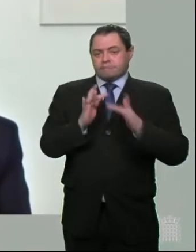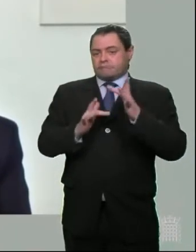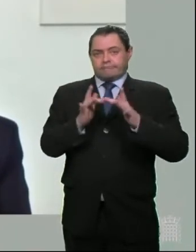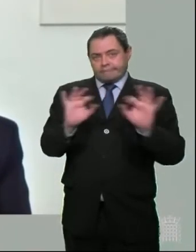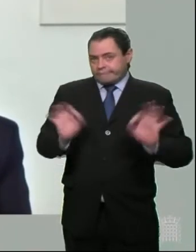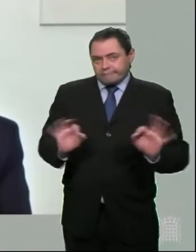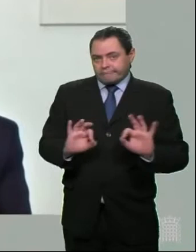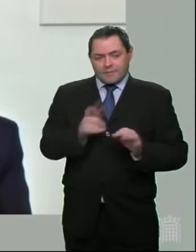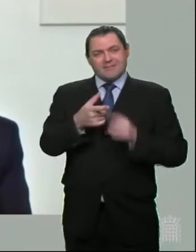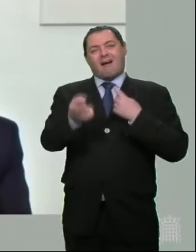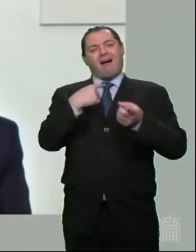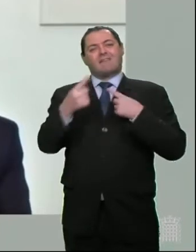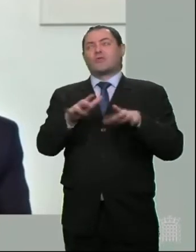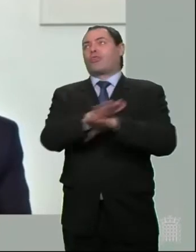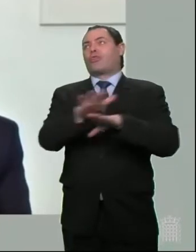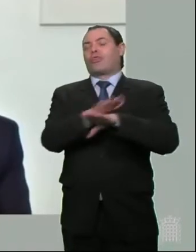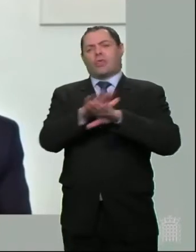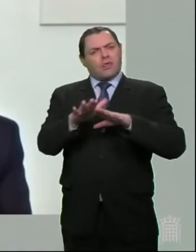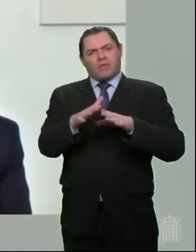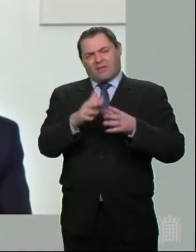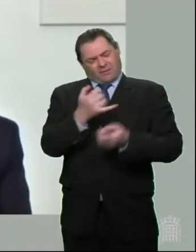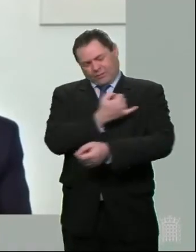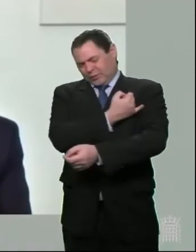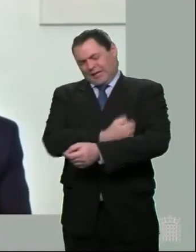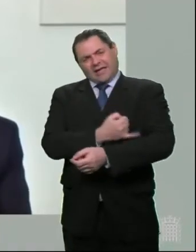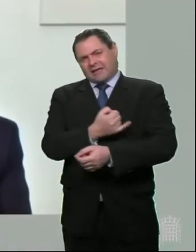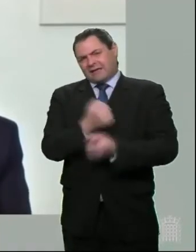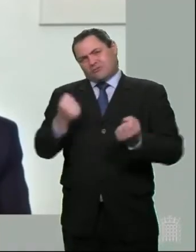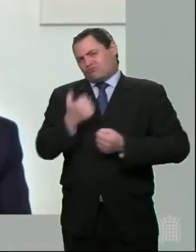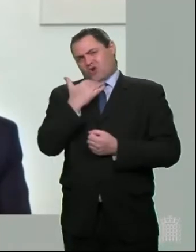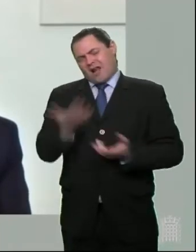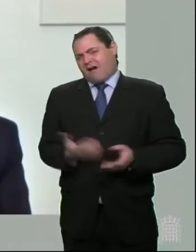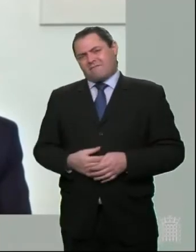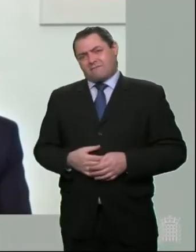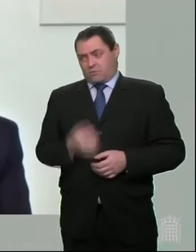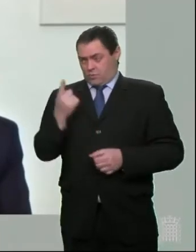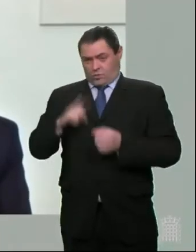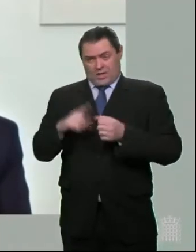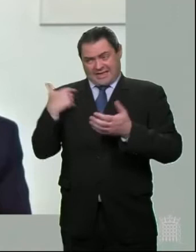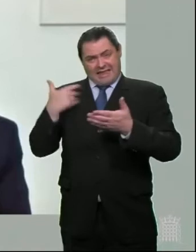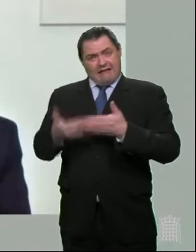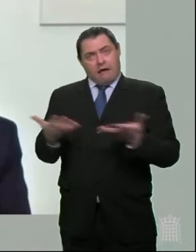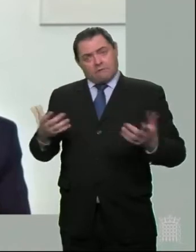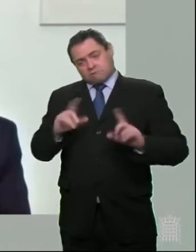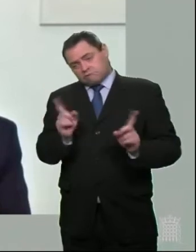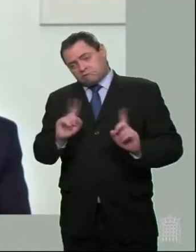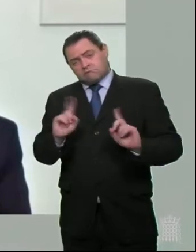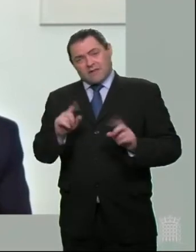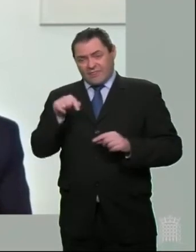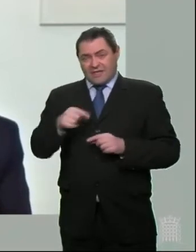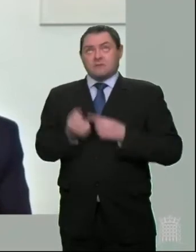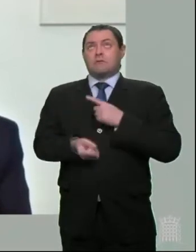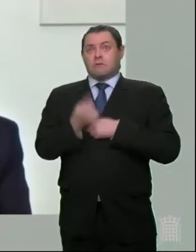are simply not good enough. We're nearly a year into this pandemic. This hasn't happened in the last few weeks, and 1 in 3